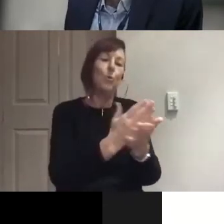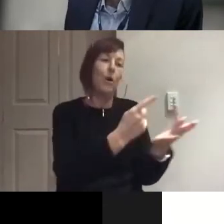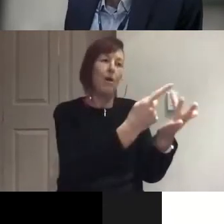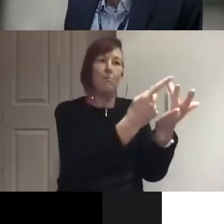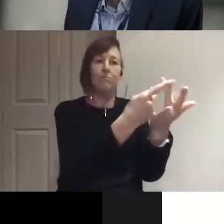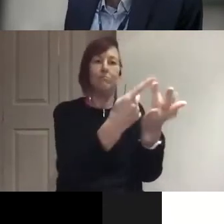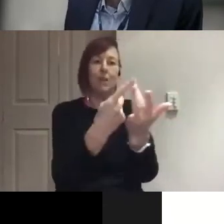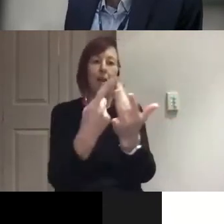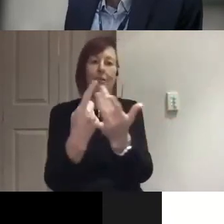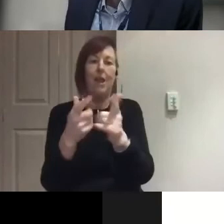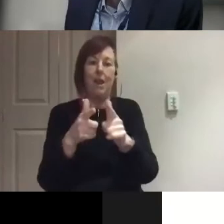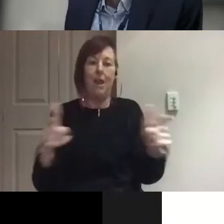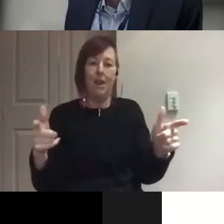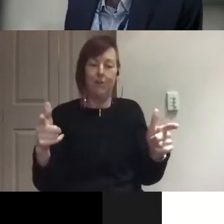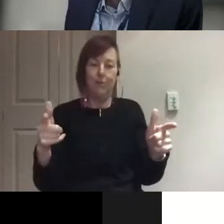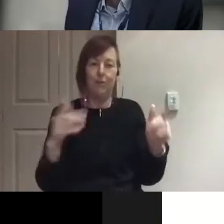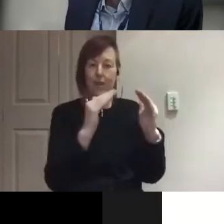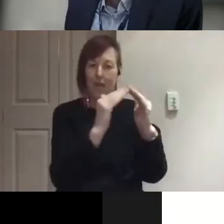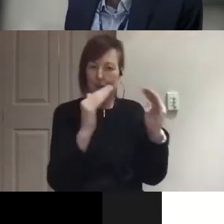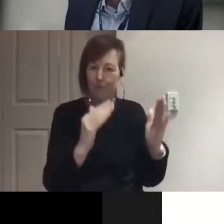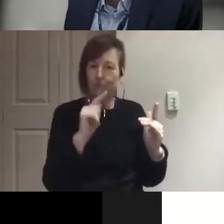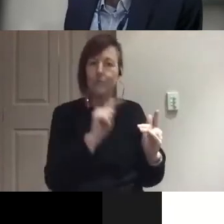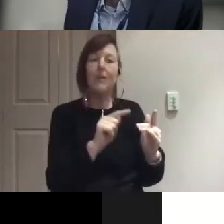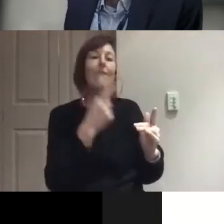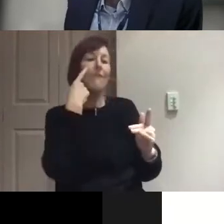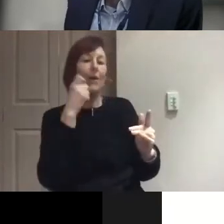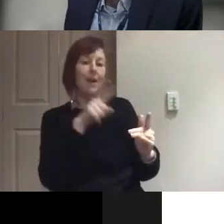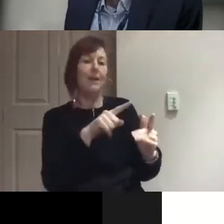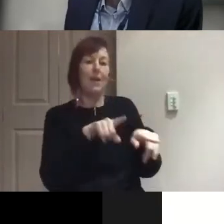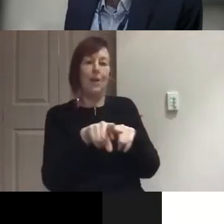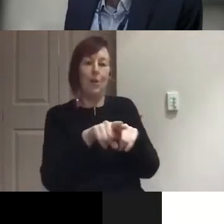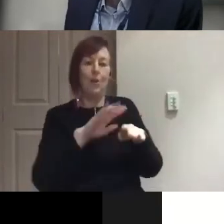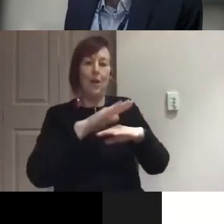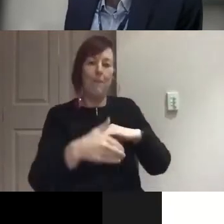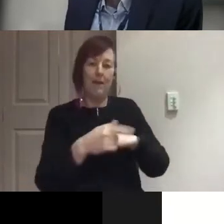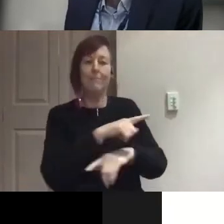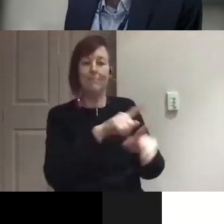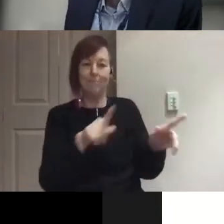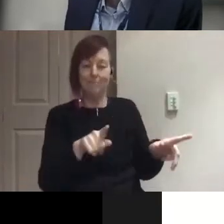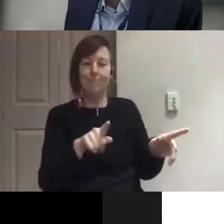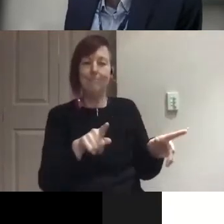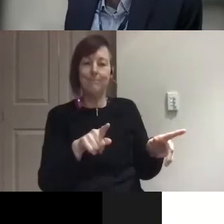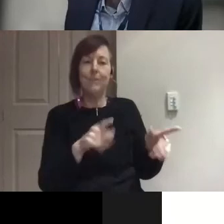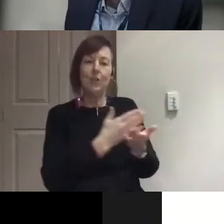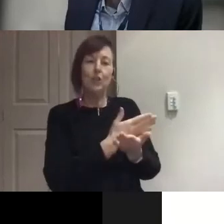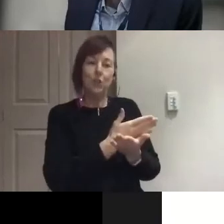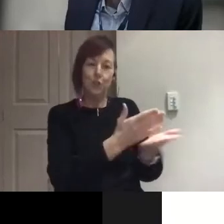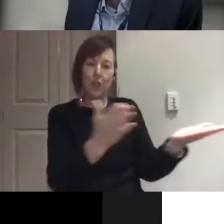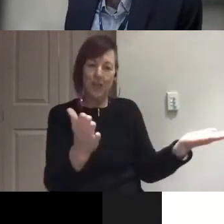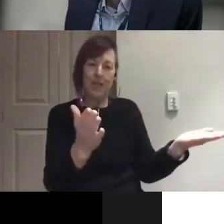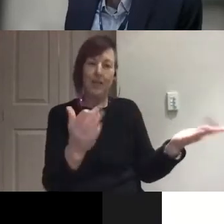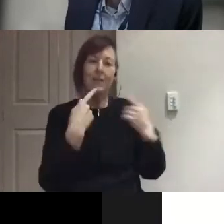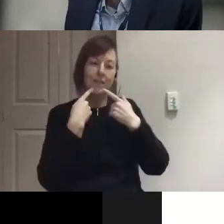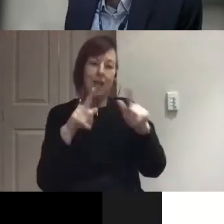homes and other businesses that may still be open, of course, in order to be able to share that information with different cultural groups